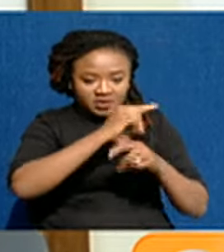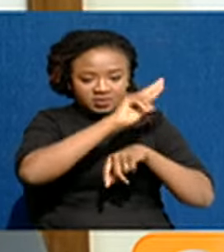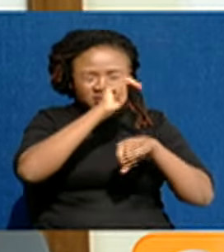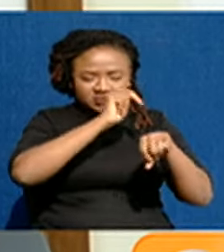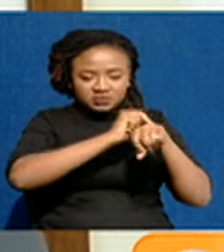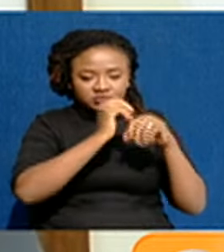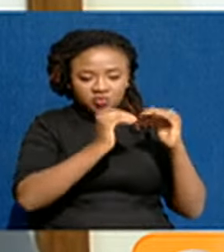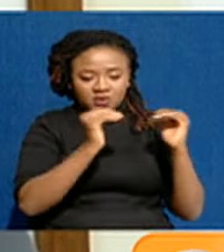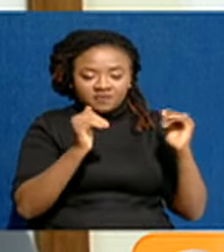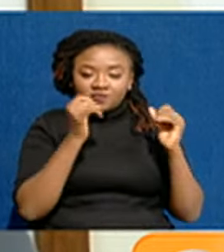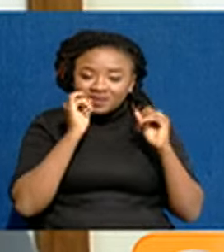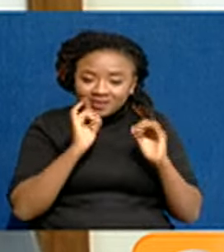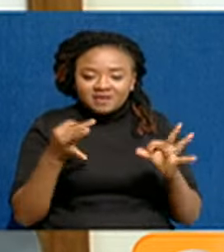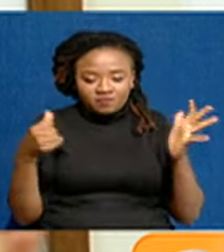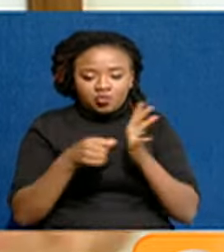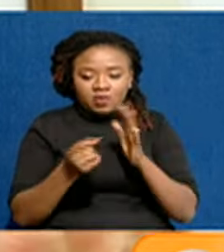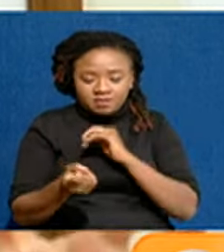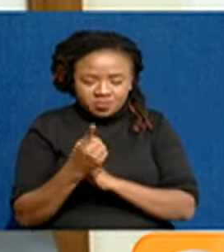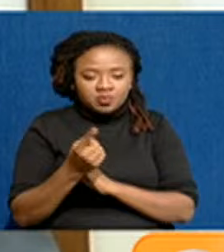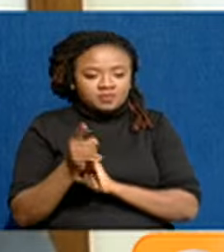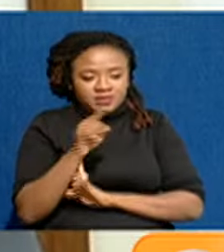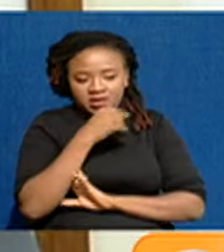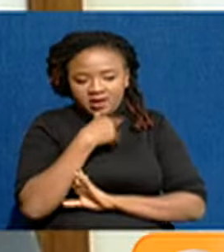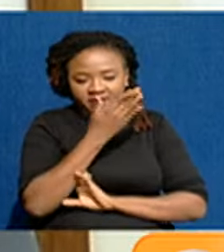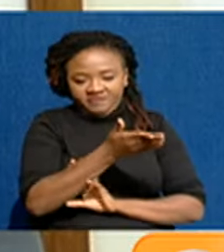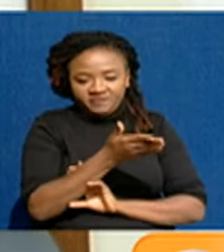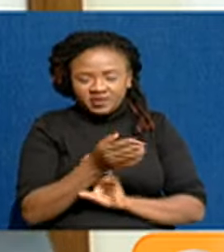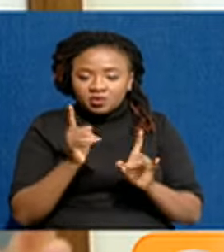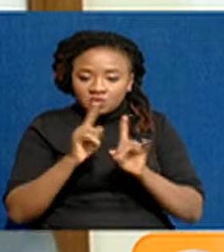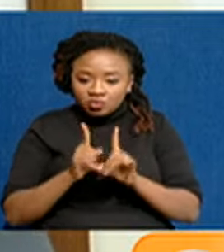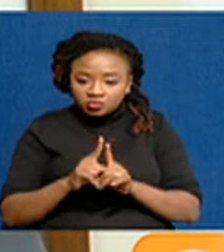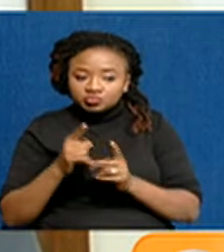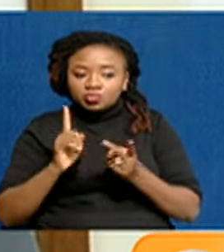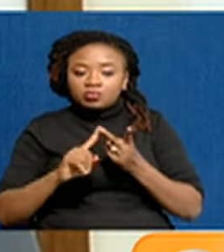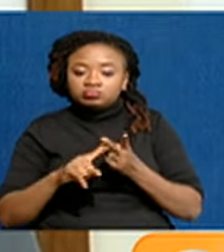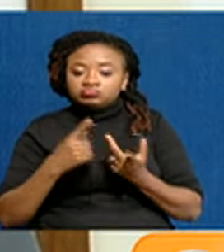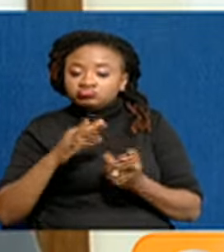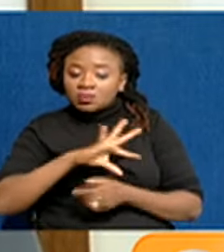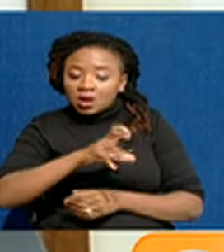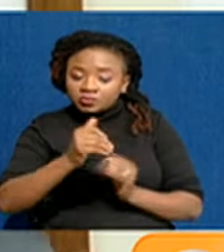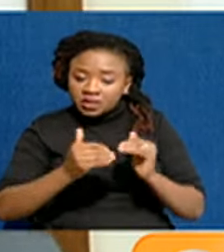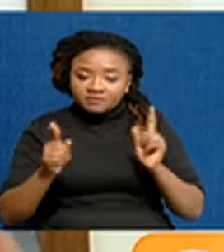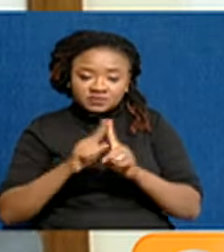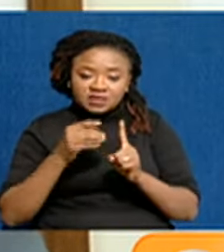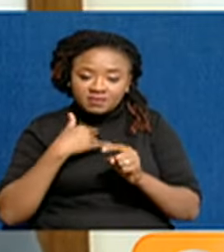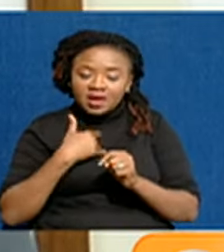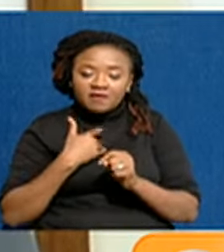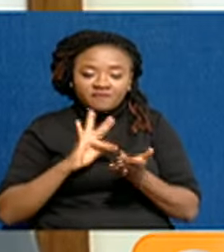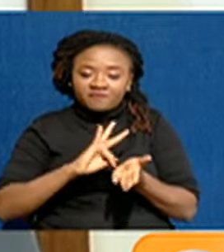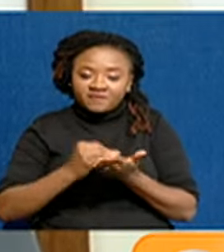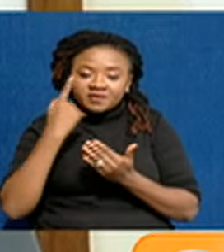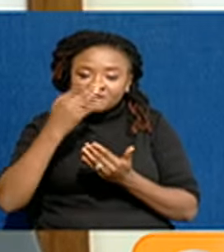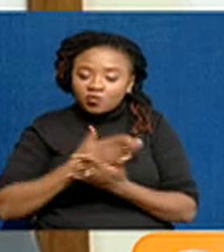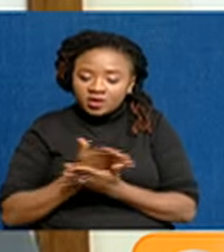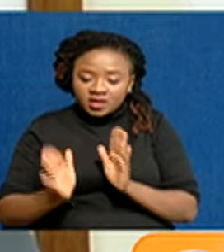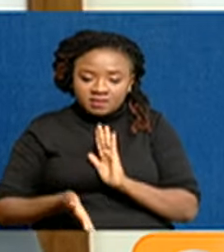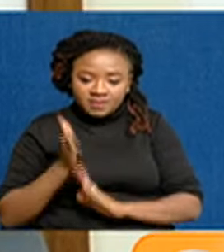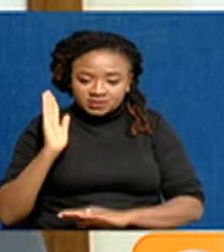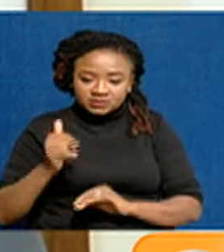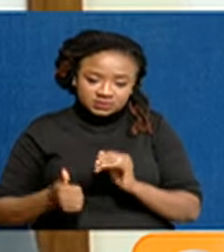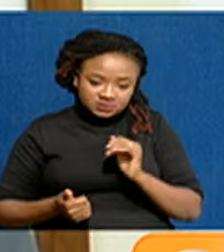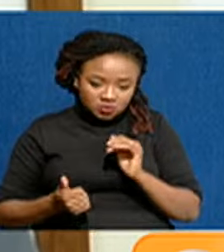and also at the county level. And that is, those are the resources that were largely used on El Nino. And also right now, as I have said very clearly,